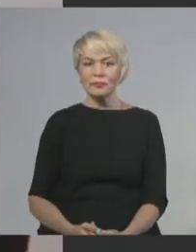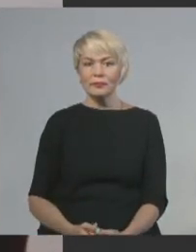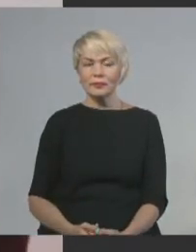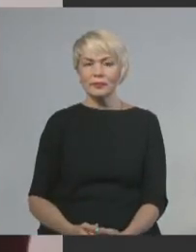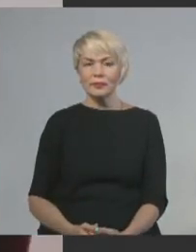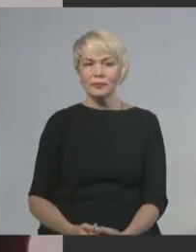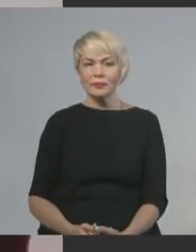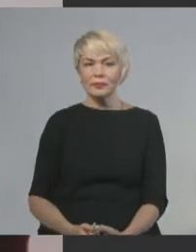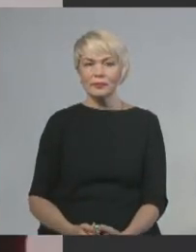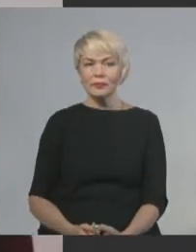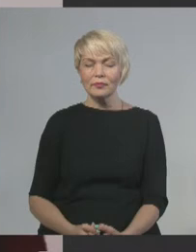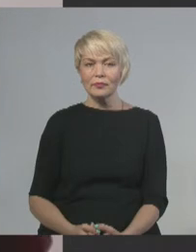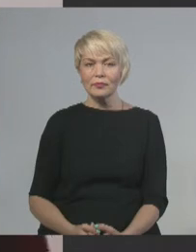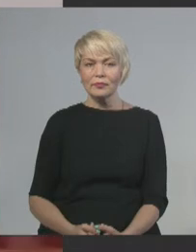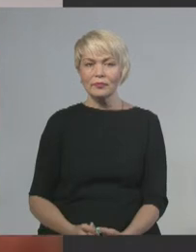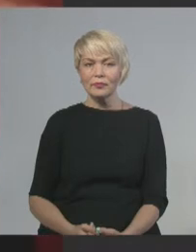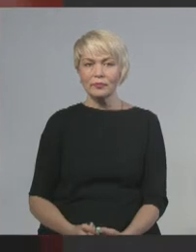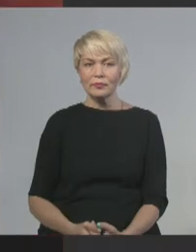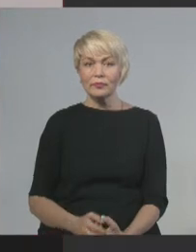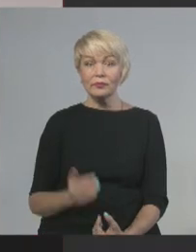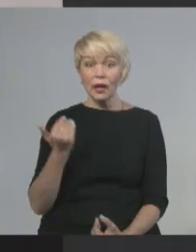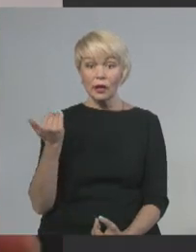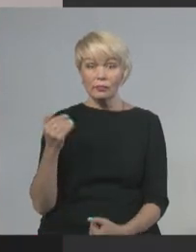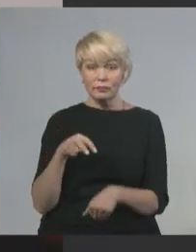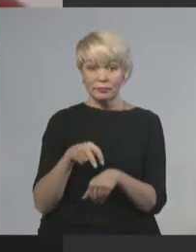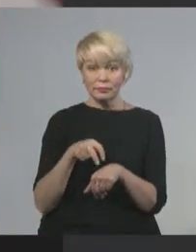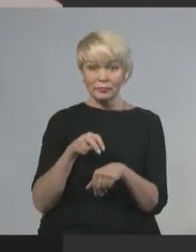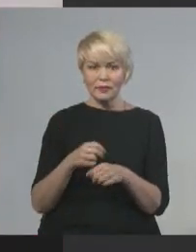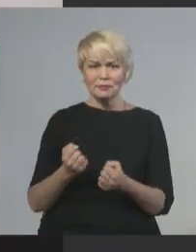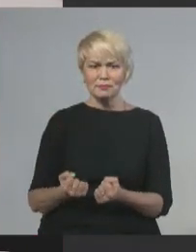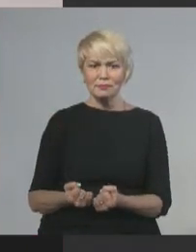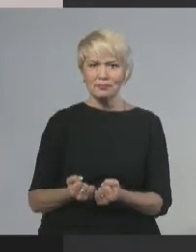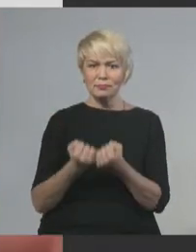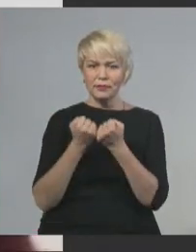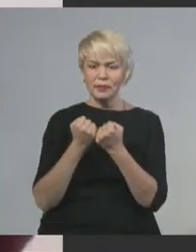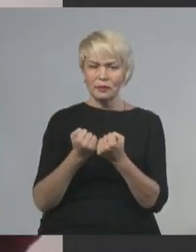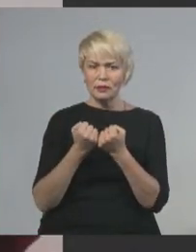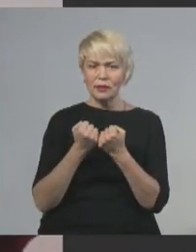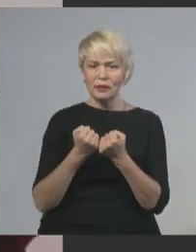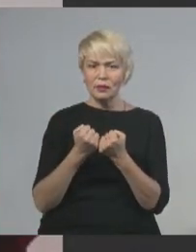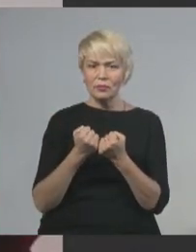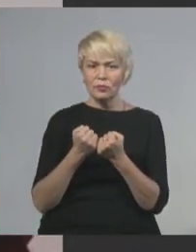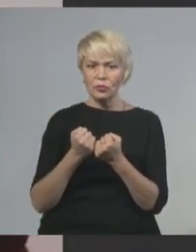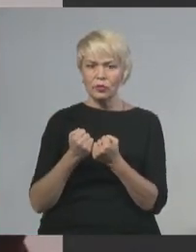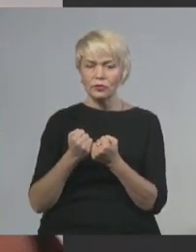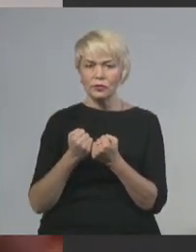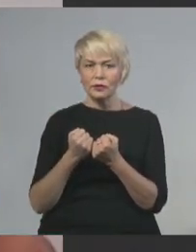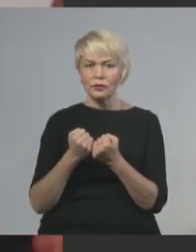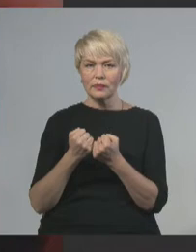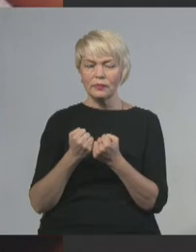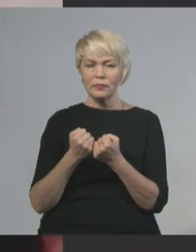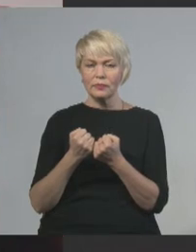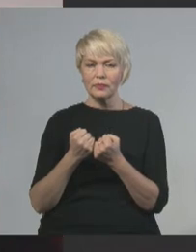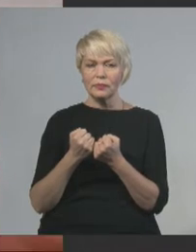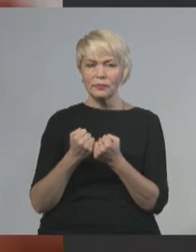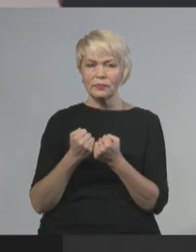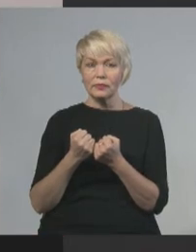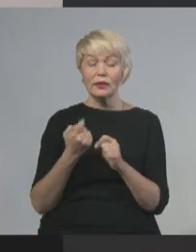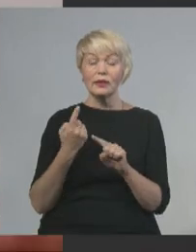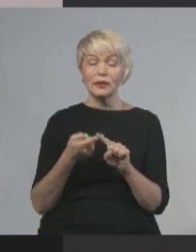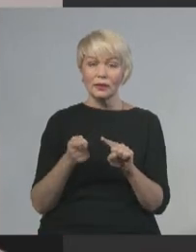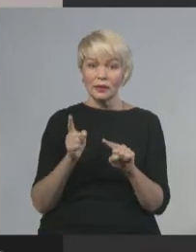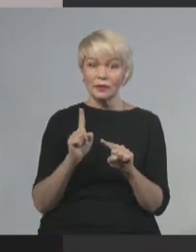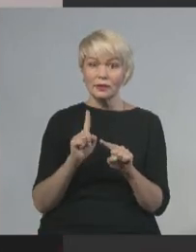conspirationist people tending to giving this audience kind of deformation this guy became kind of a